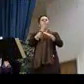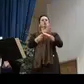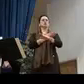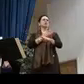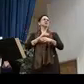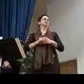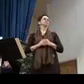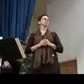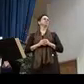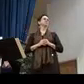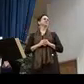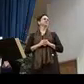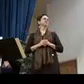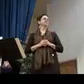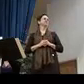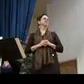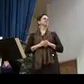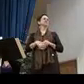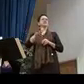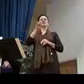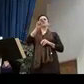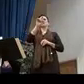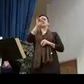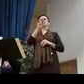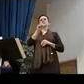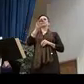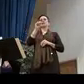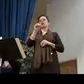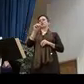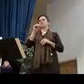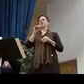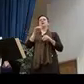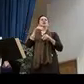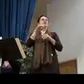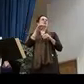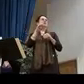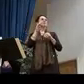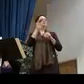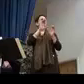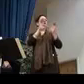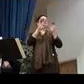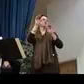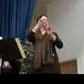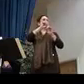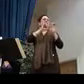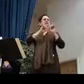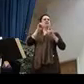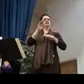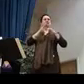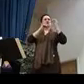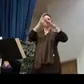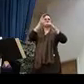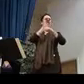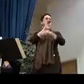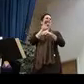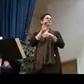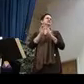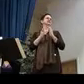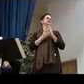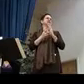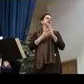Dustin M. O'Mara, Certificate of Applied Science, Construction Tech, Comprehensive Areas.